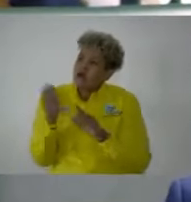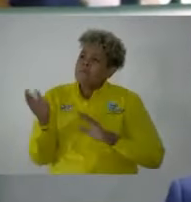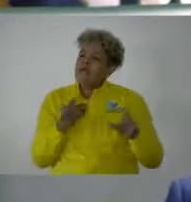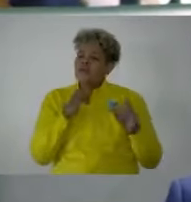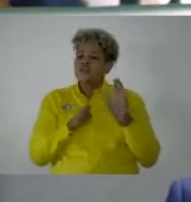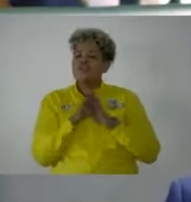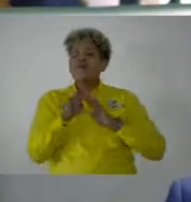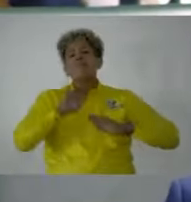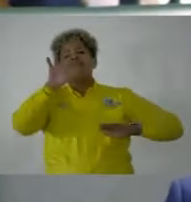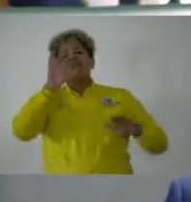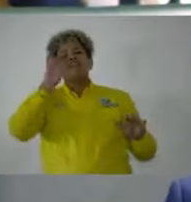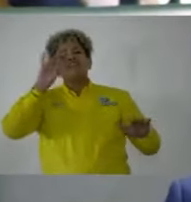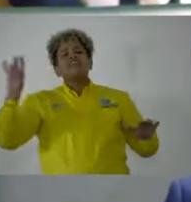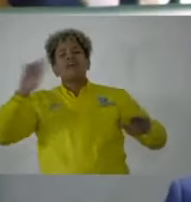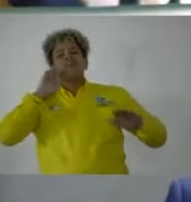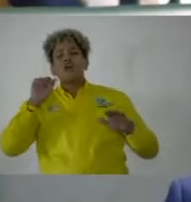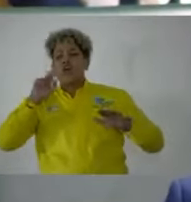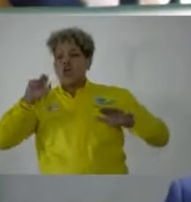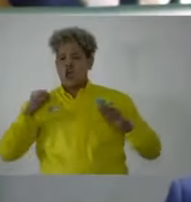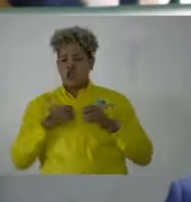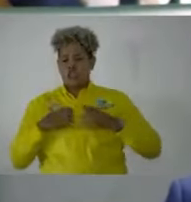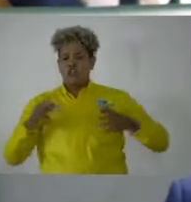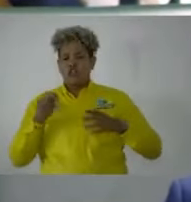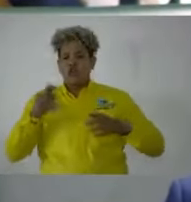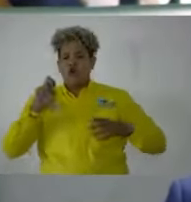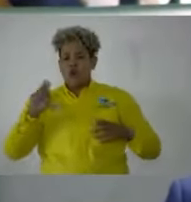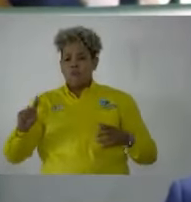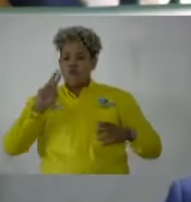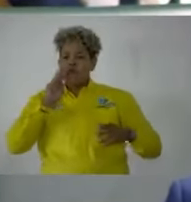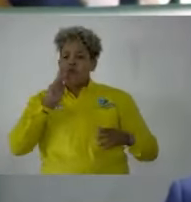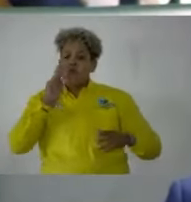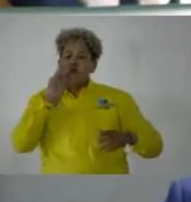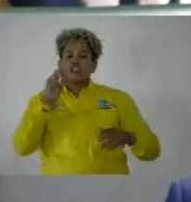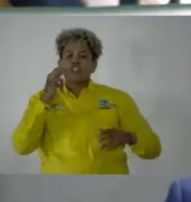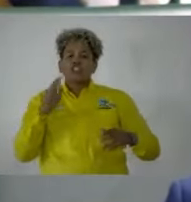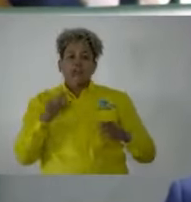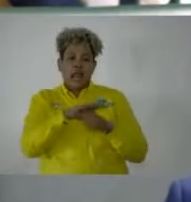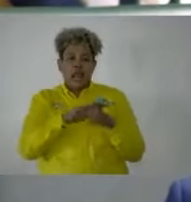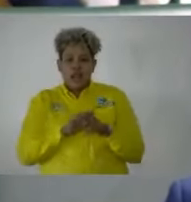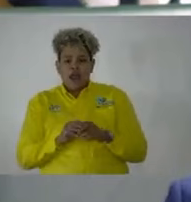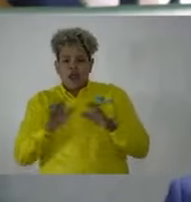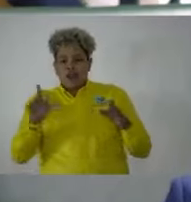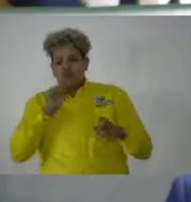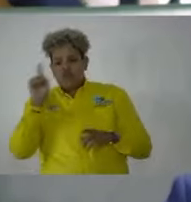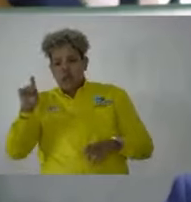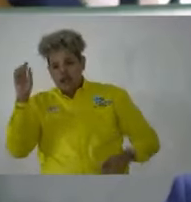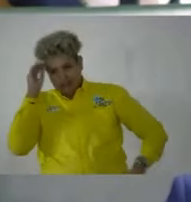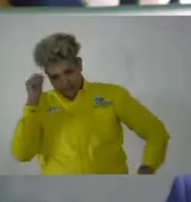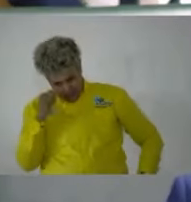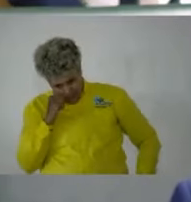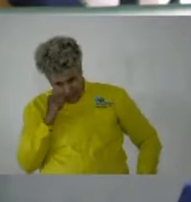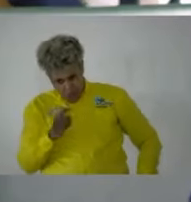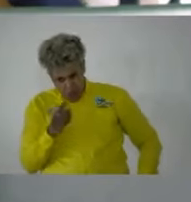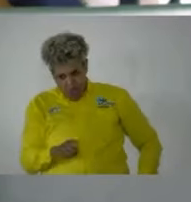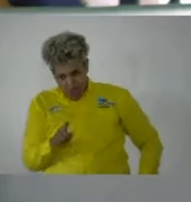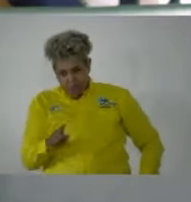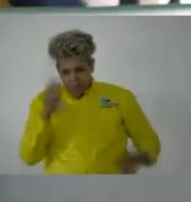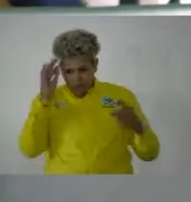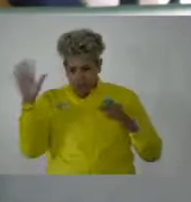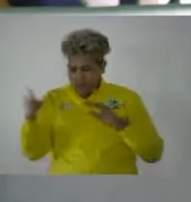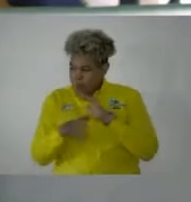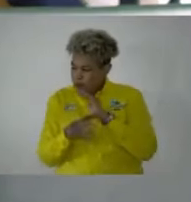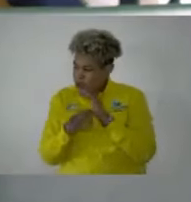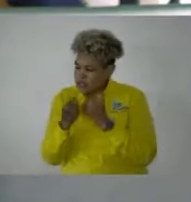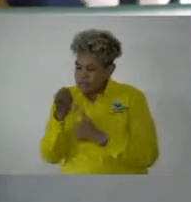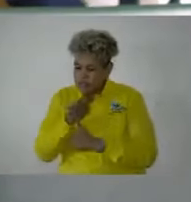develop 577 acres in Norbrook, a watershed area at that. One really has to worry about wonder about their